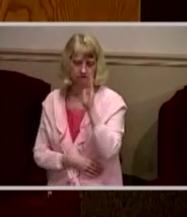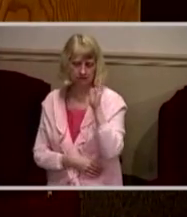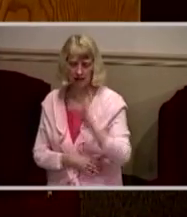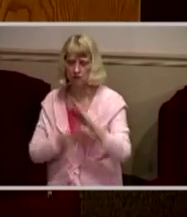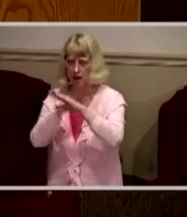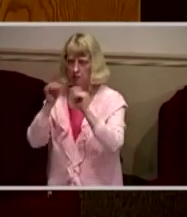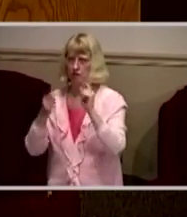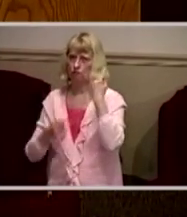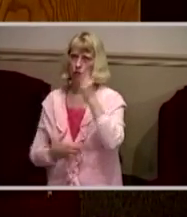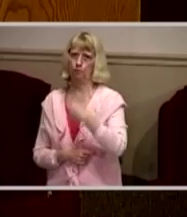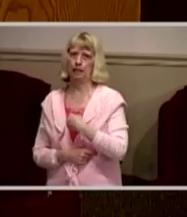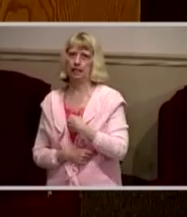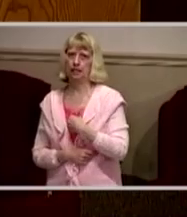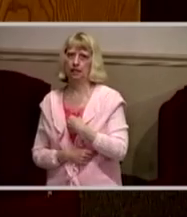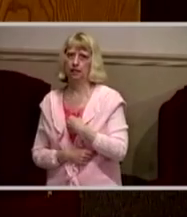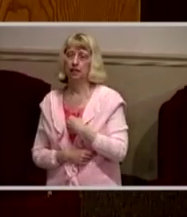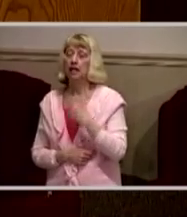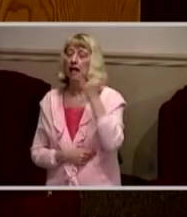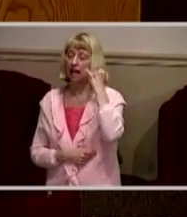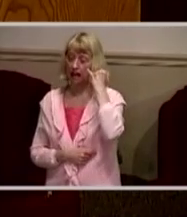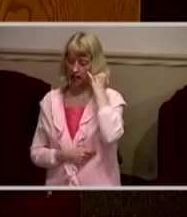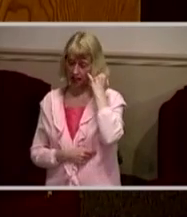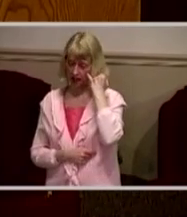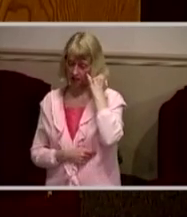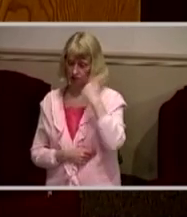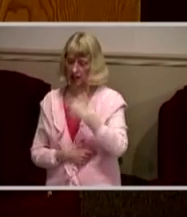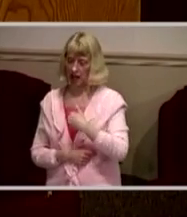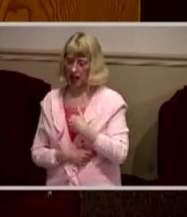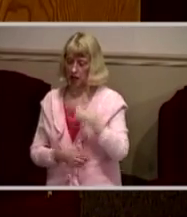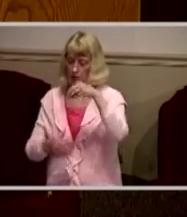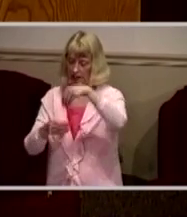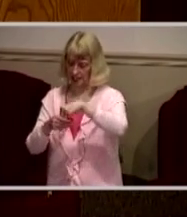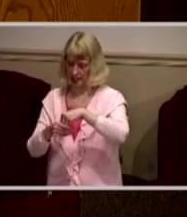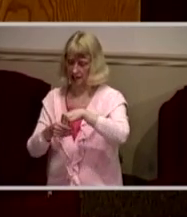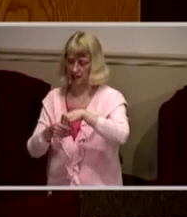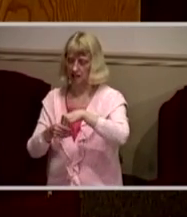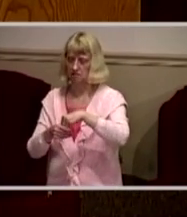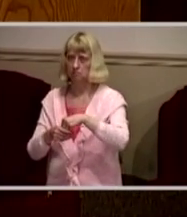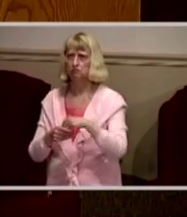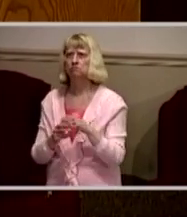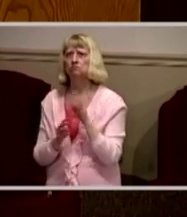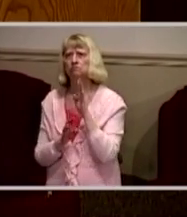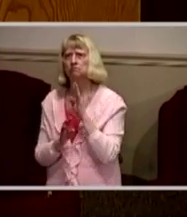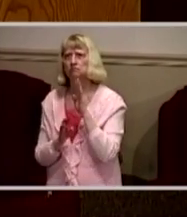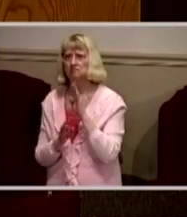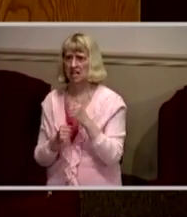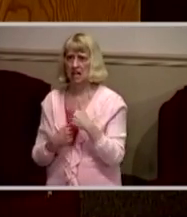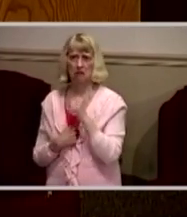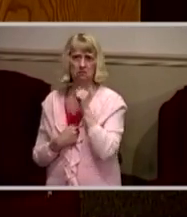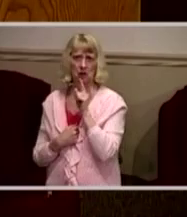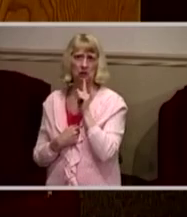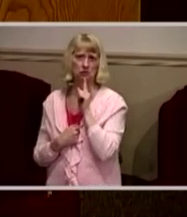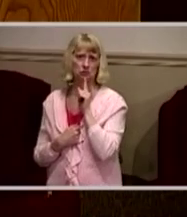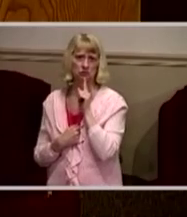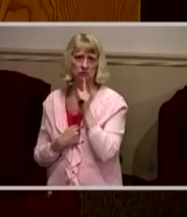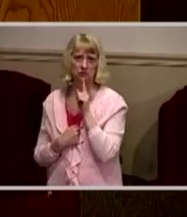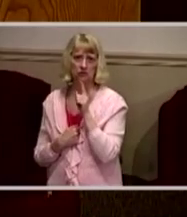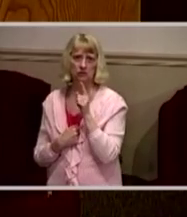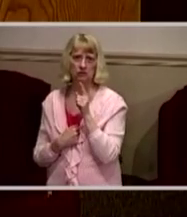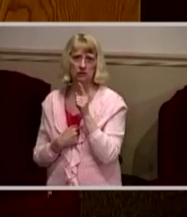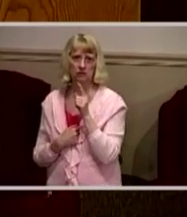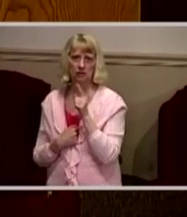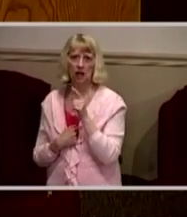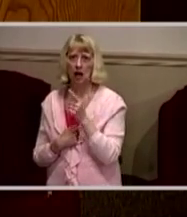to me. For if I were in it, I should say, I'm not sure I'm here. I'm sure I'm